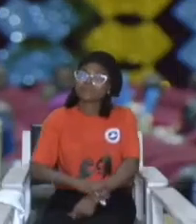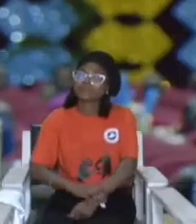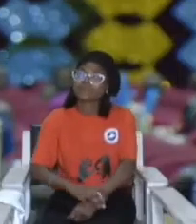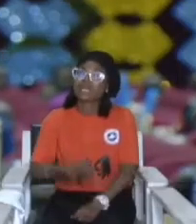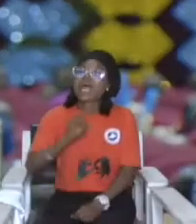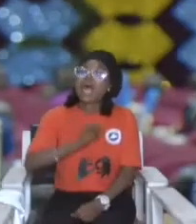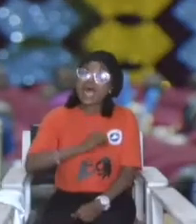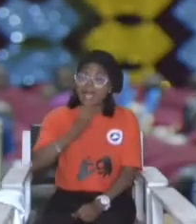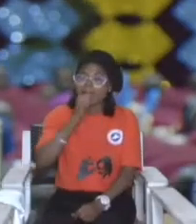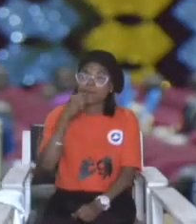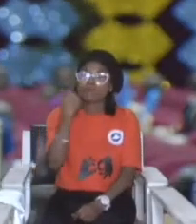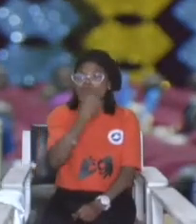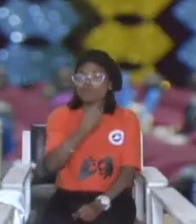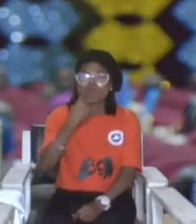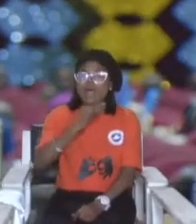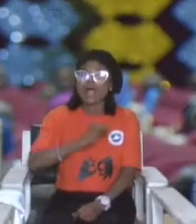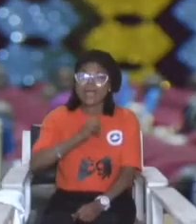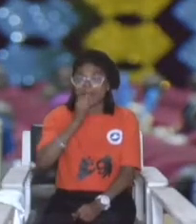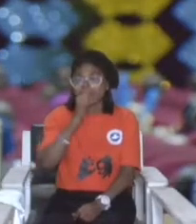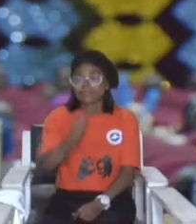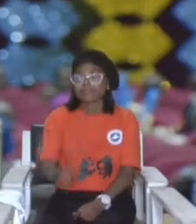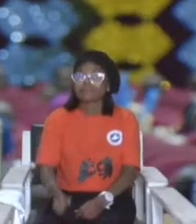I am who I am.